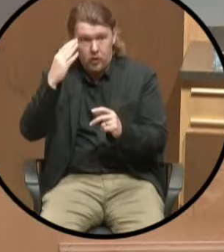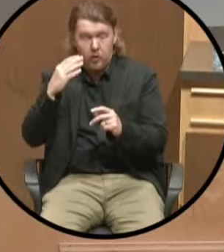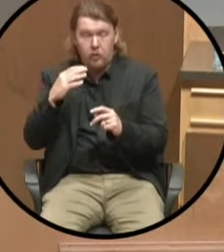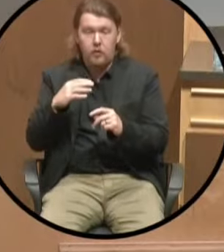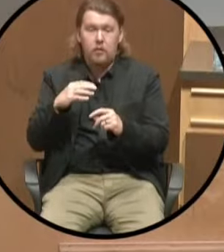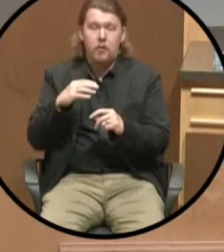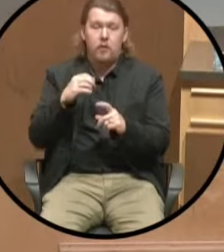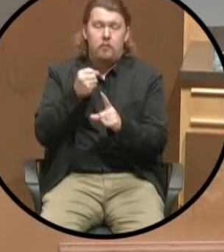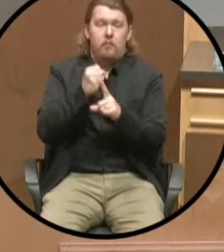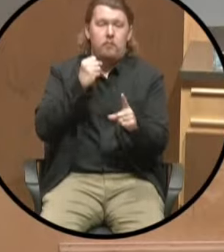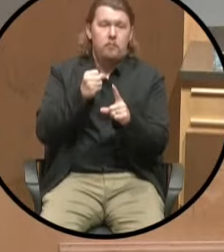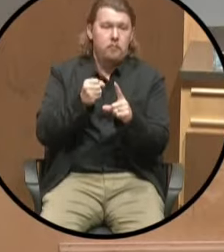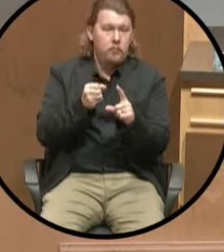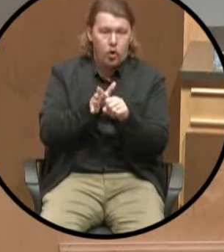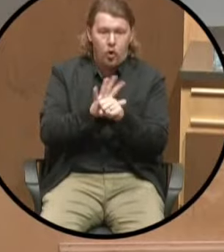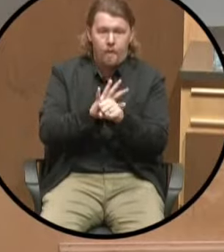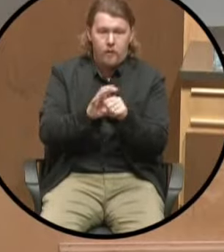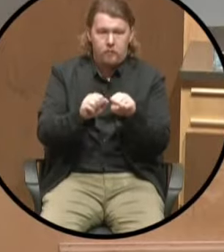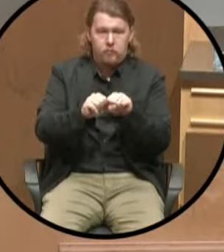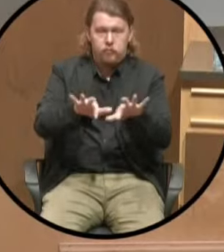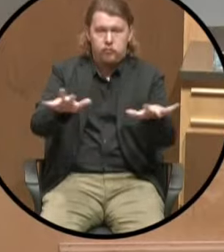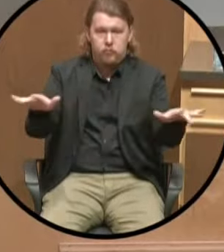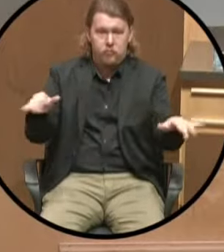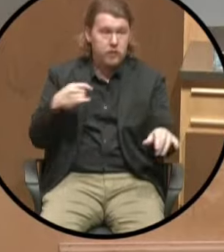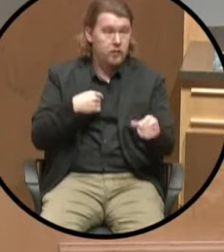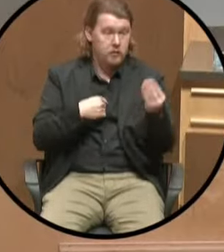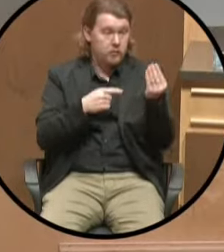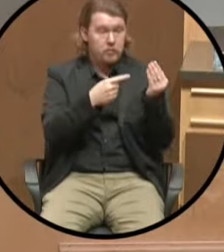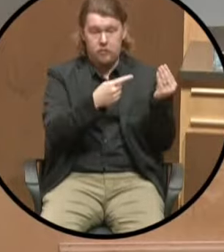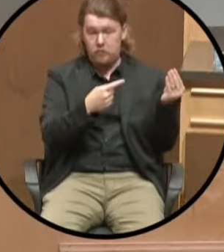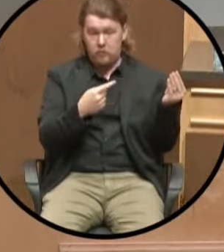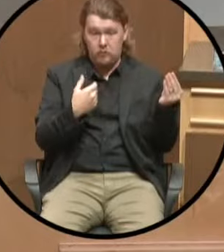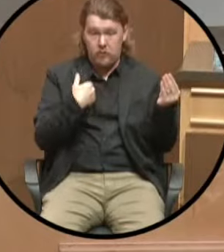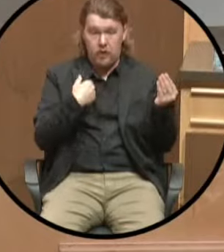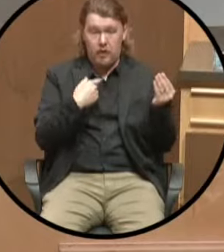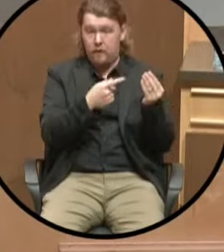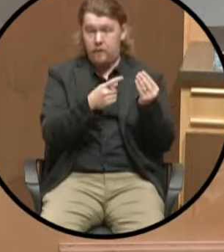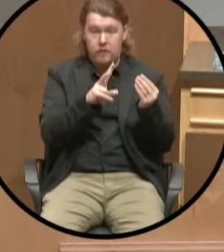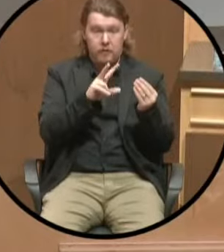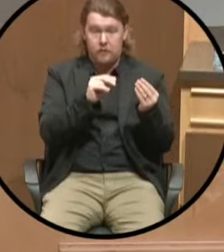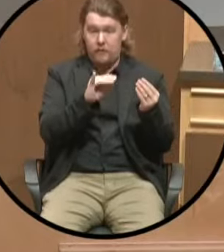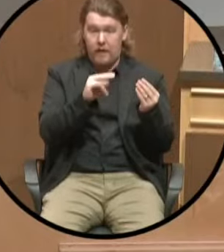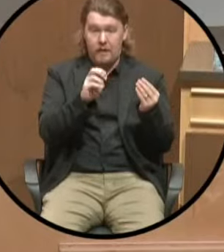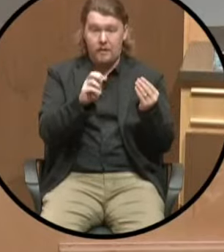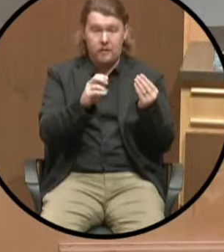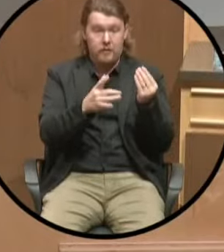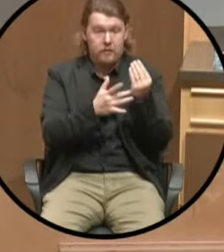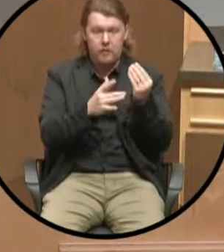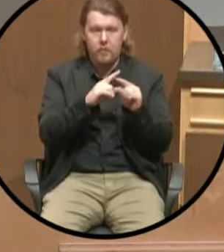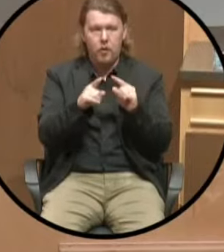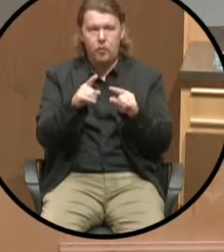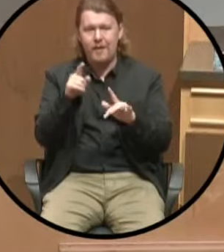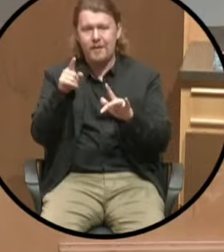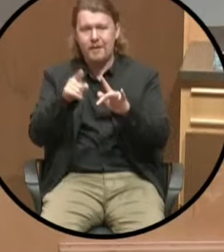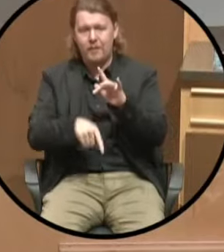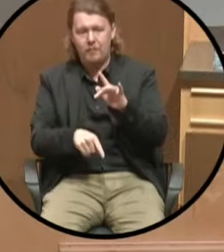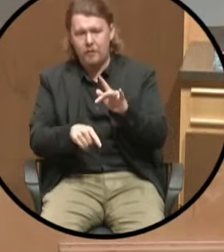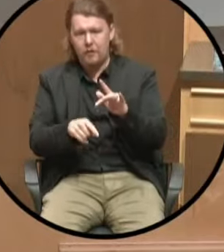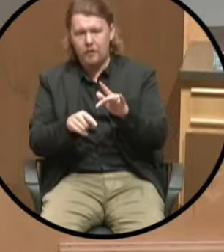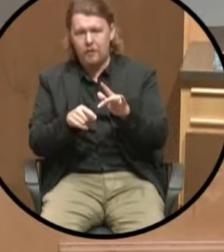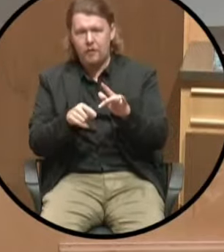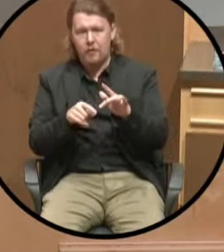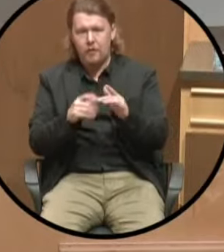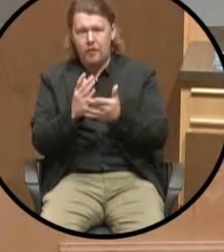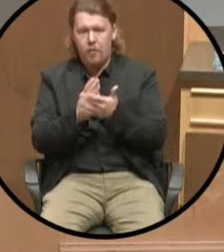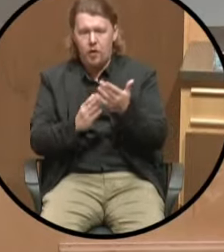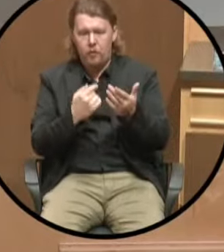we had this pandemic. We said, hey, here we are with an mRNA vaccine. But we kind of skipped over the step that said, this